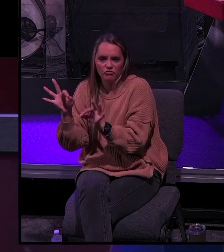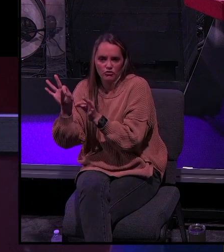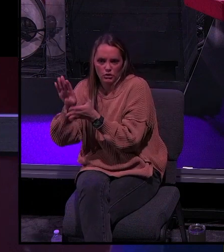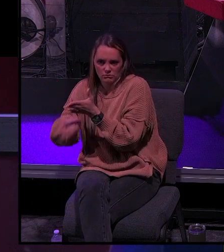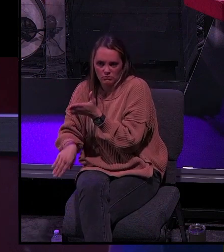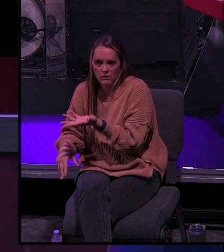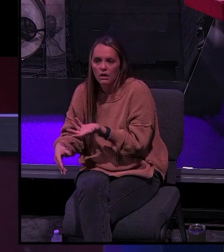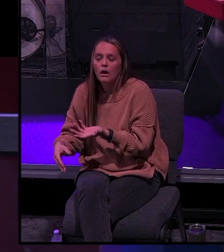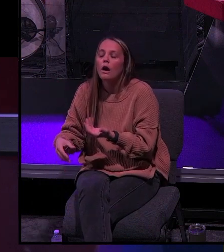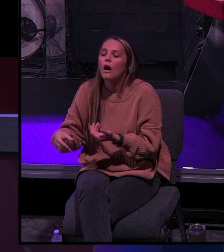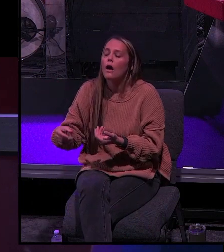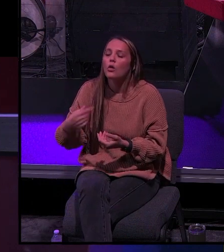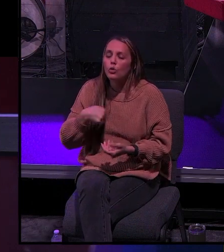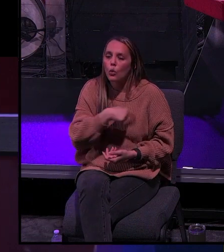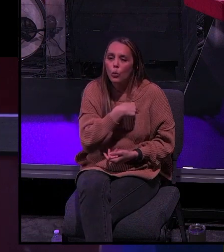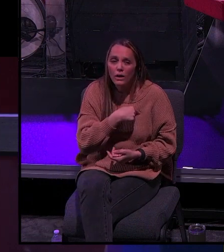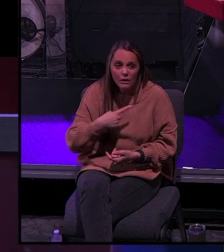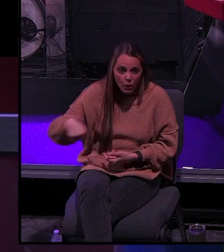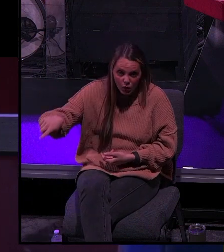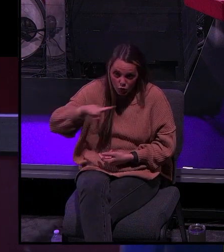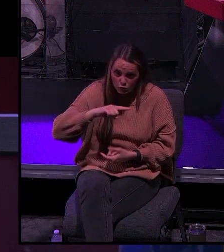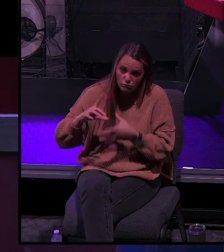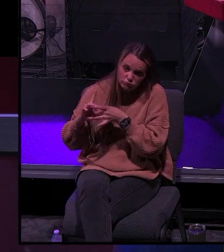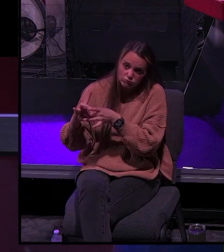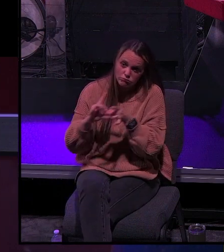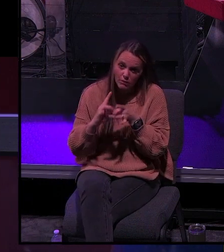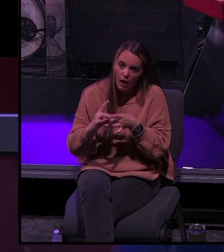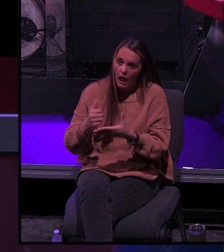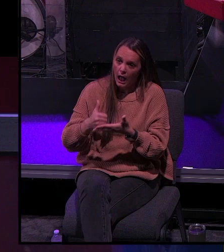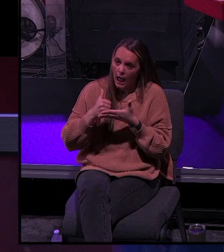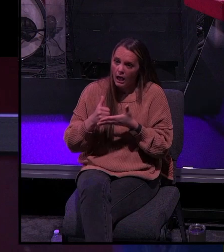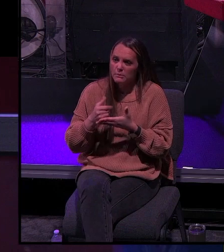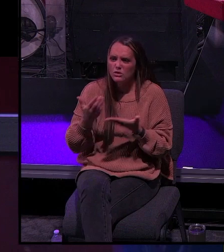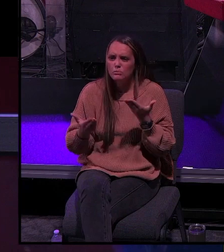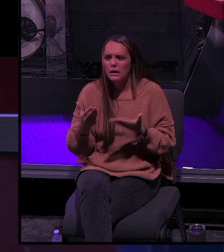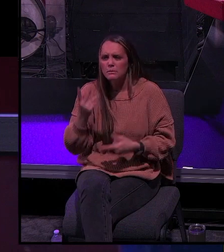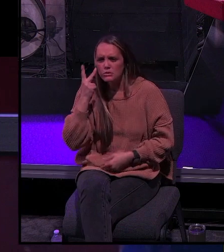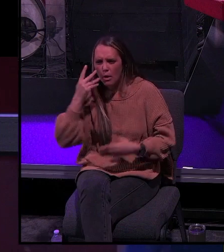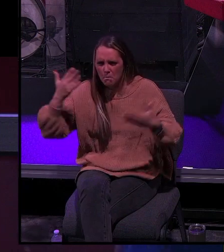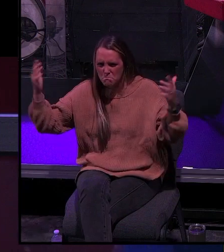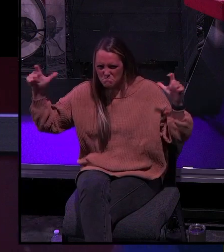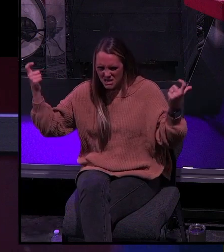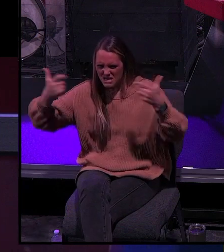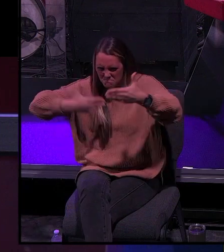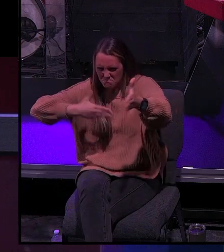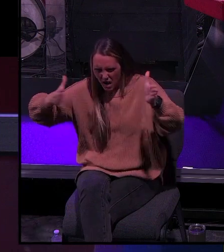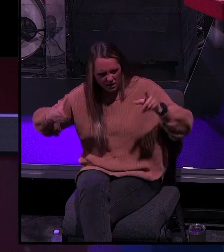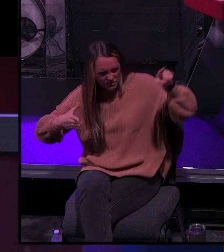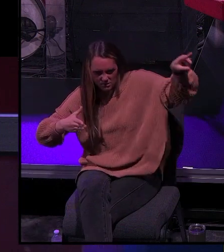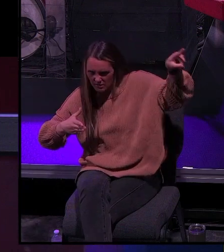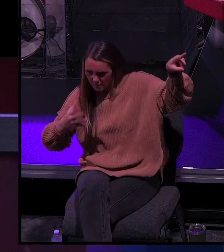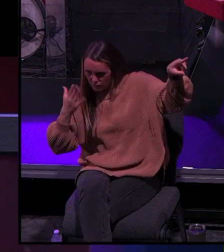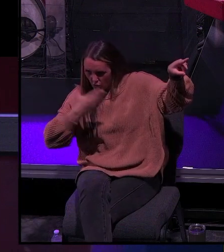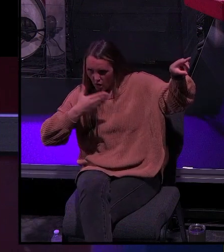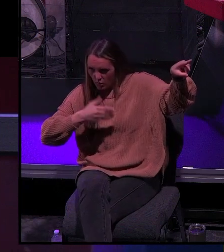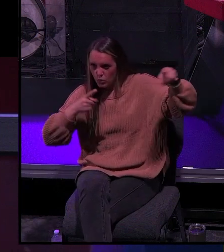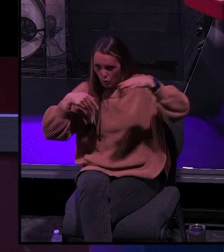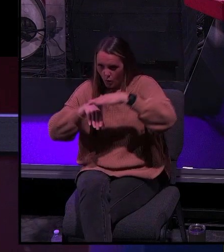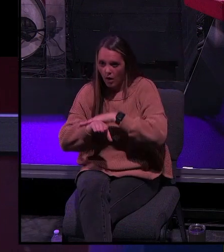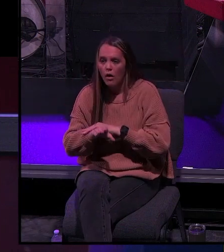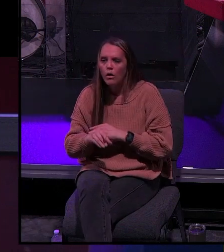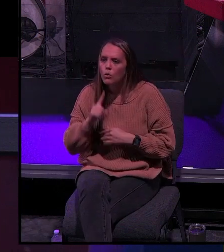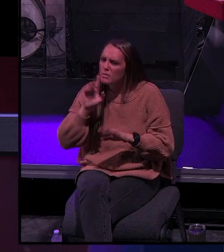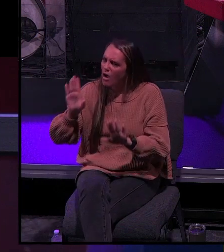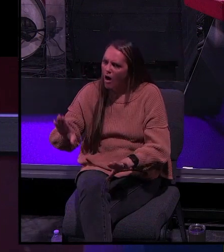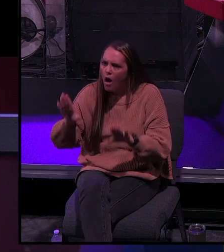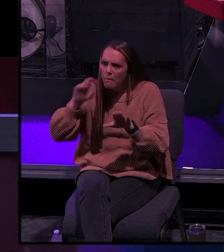partner with our essential store and fill that up. So when you came in this morning, maybe you saw those big bins out there. Man, how awesome would it be if we could fill